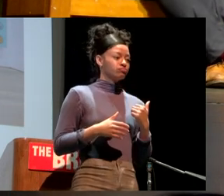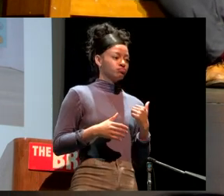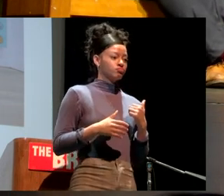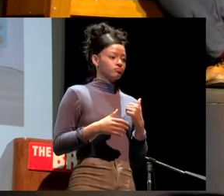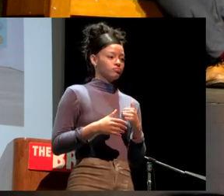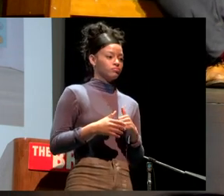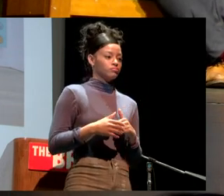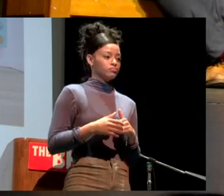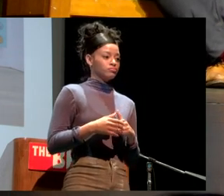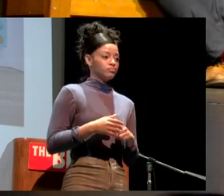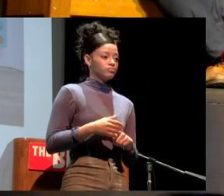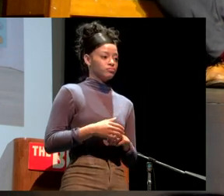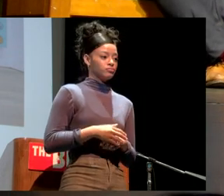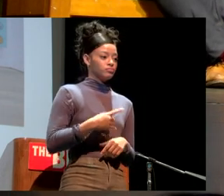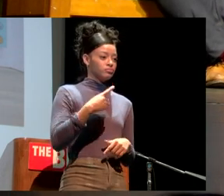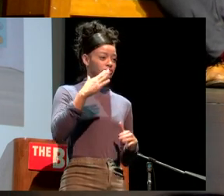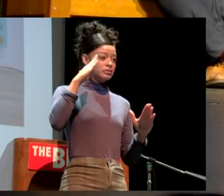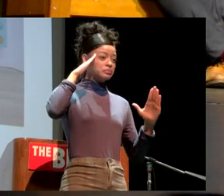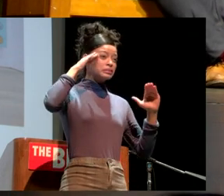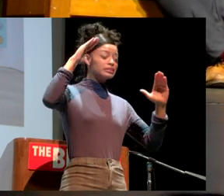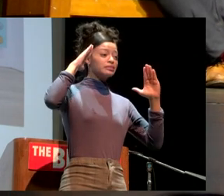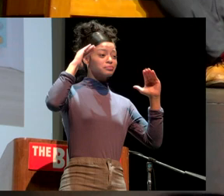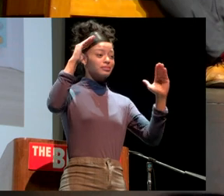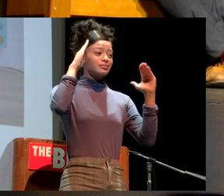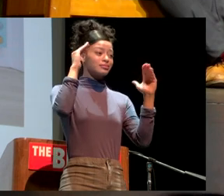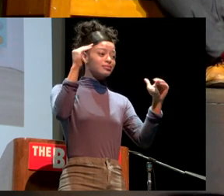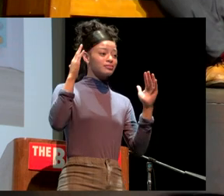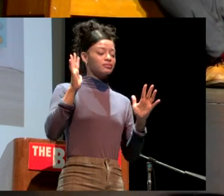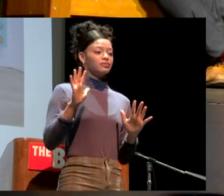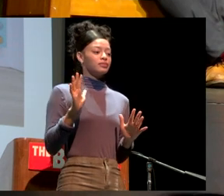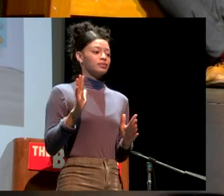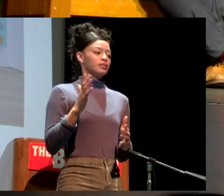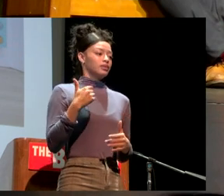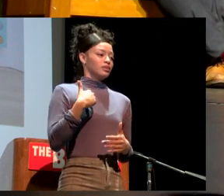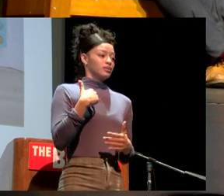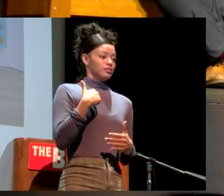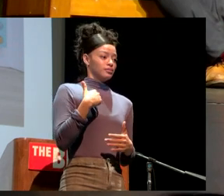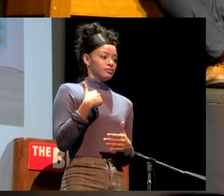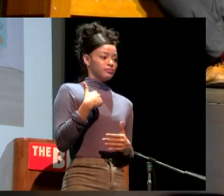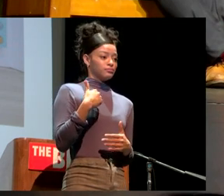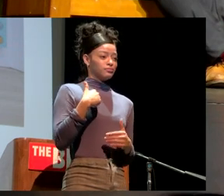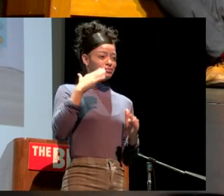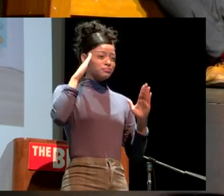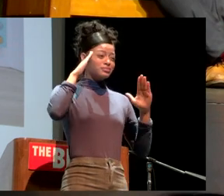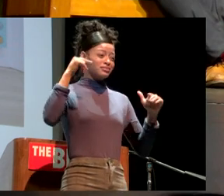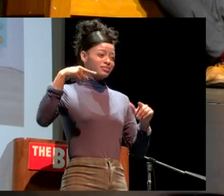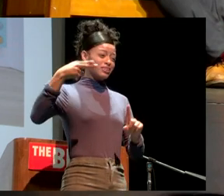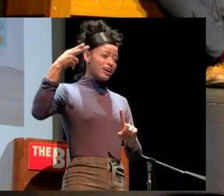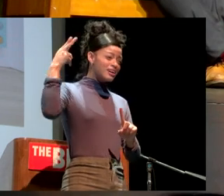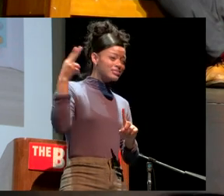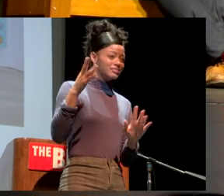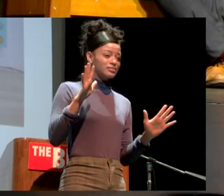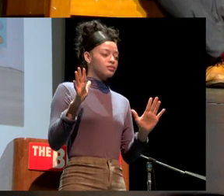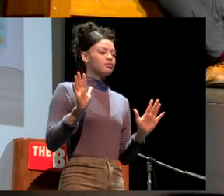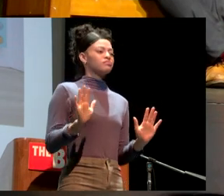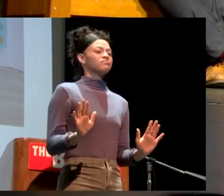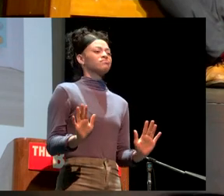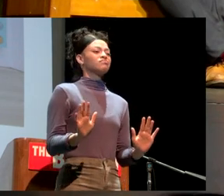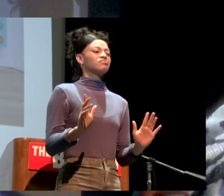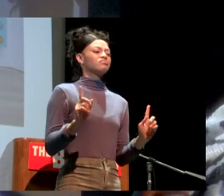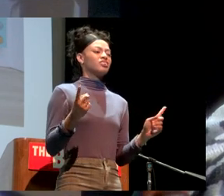why he said handmade is great, but looks like teacher said to kindergarten